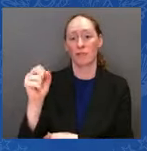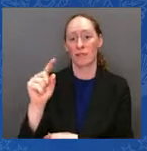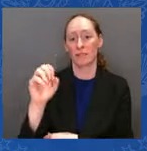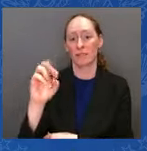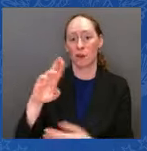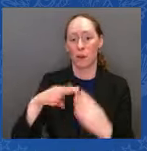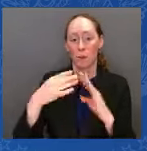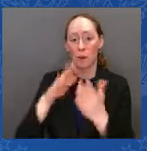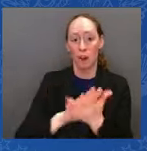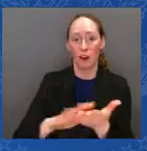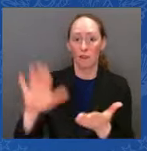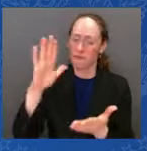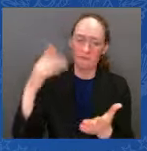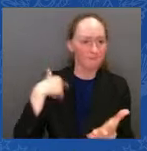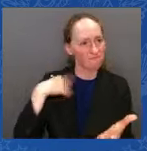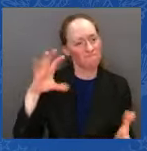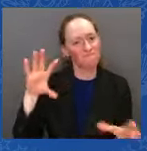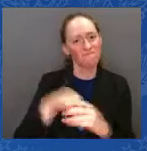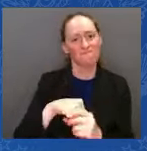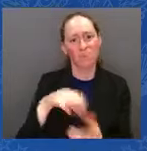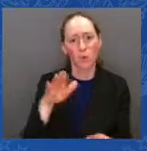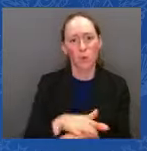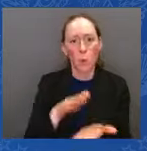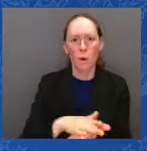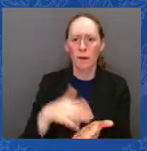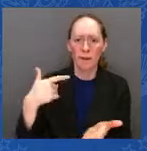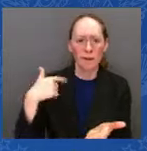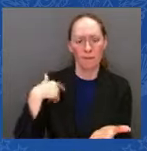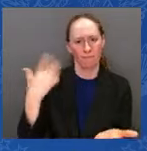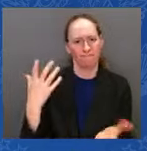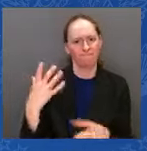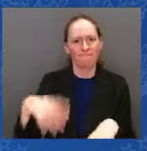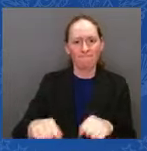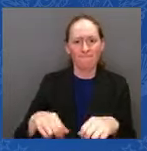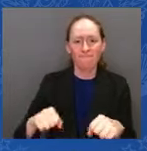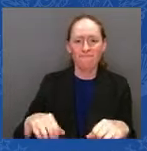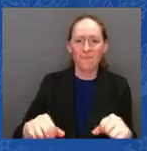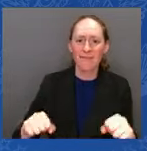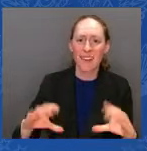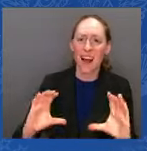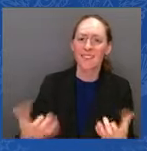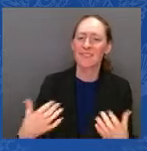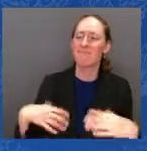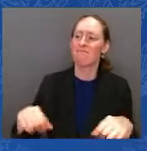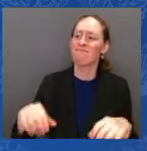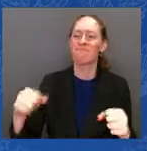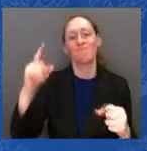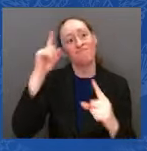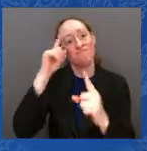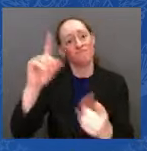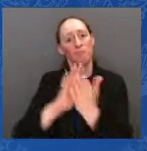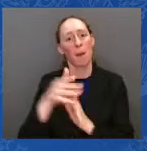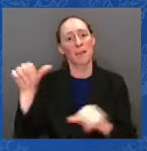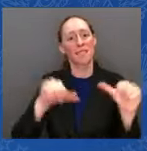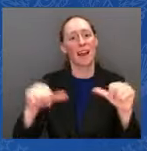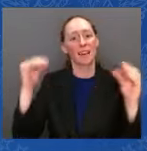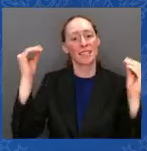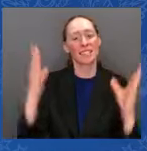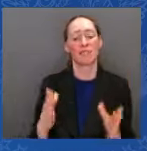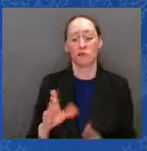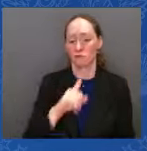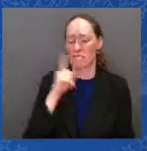to begin accruing the credits necessary to become a science teacher. I could not have chosen a more fulfilling career,